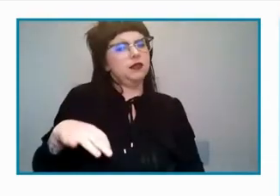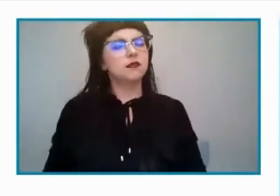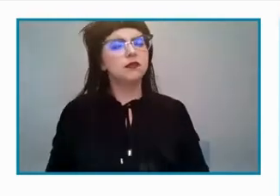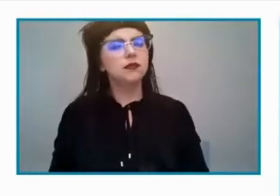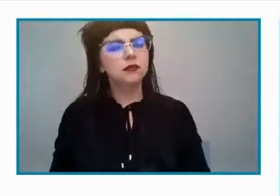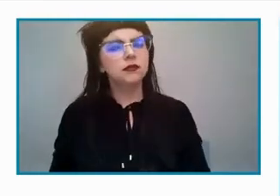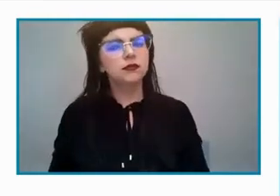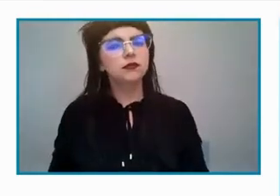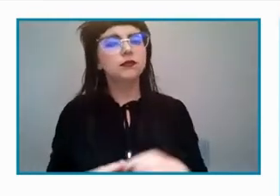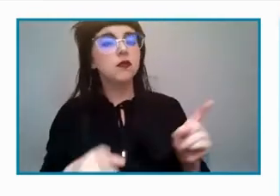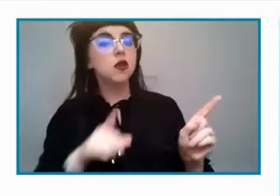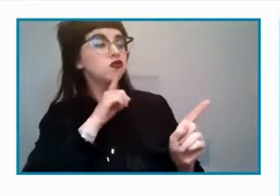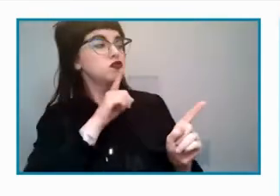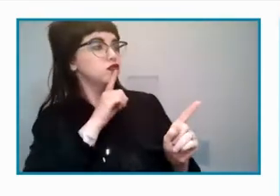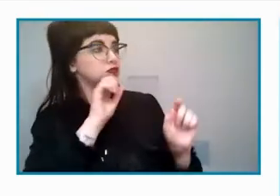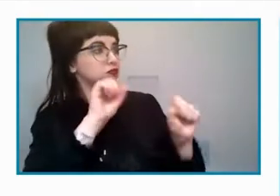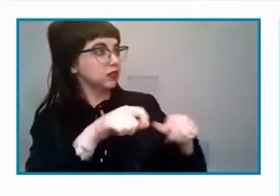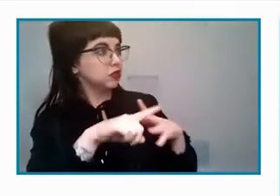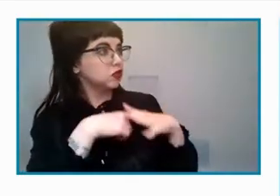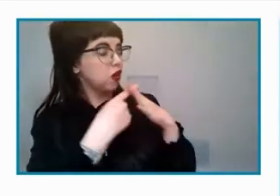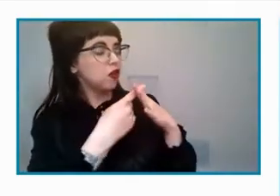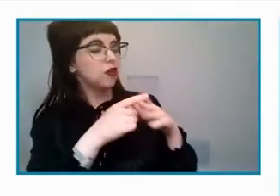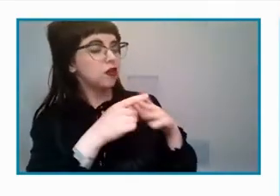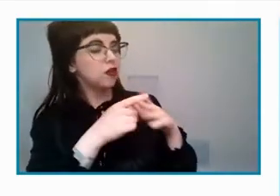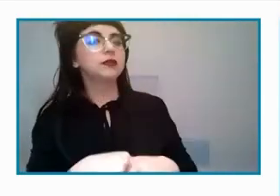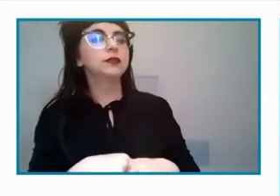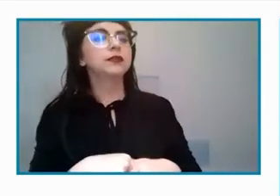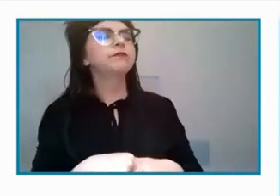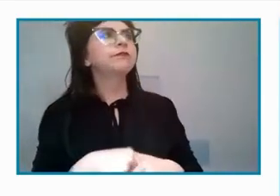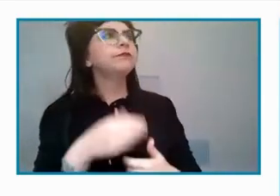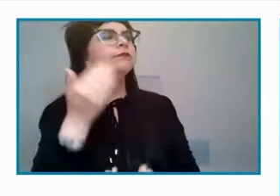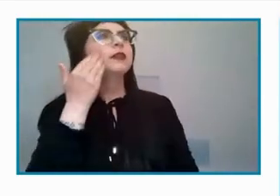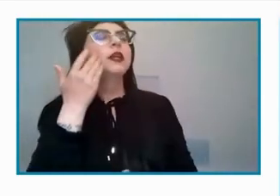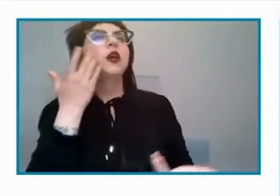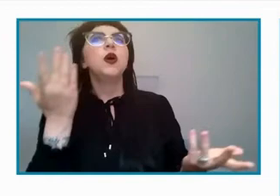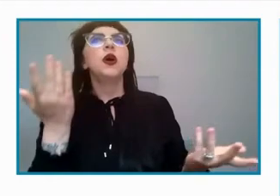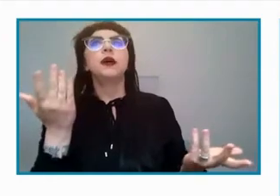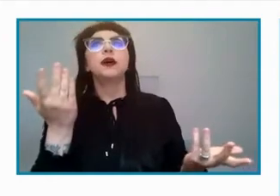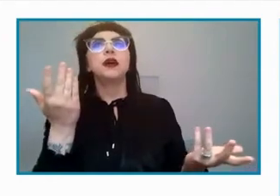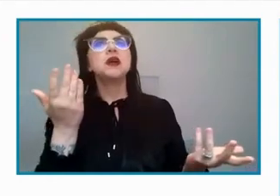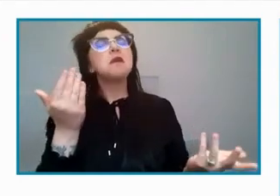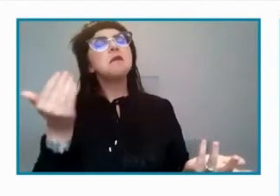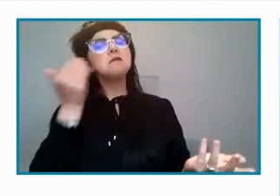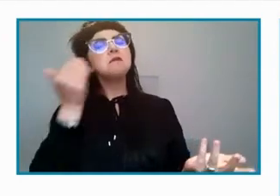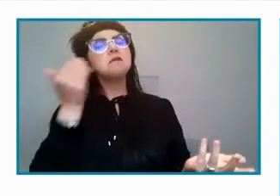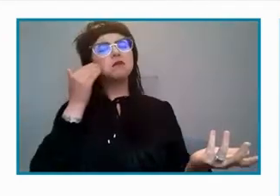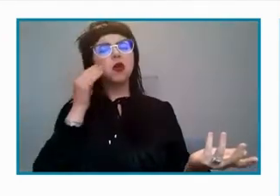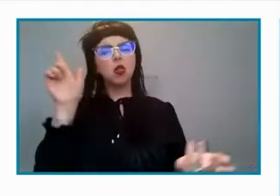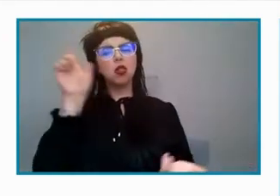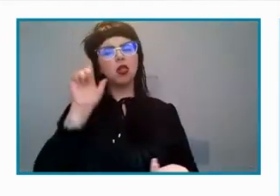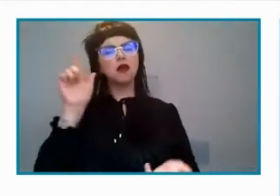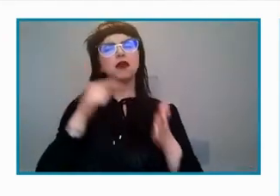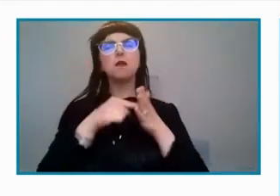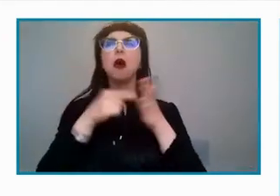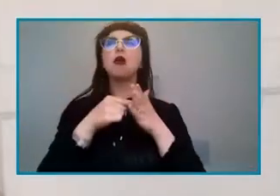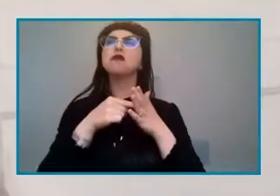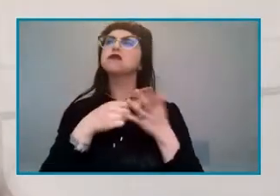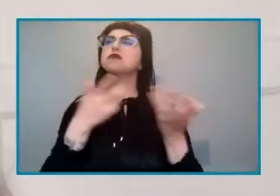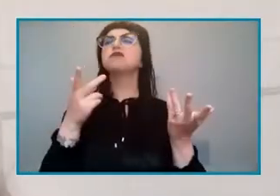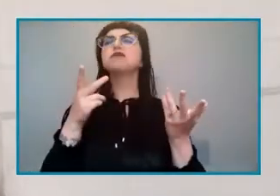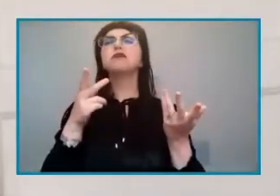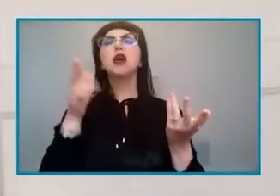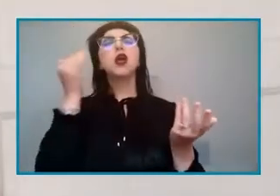Sure, I can start. You know, I've heard about logic models for years, and I'd actually